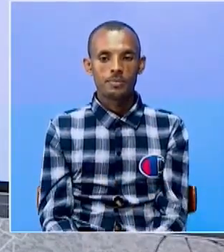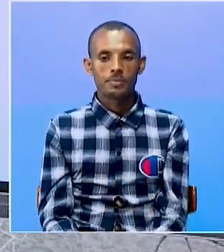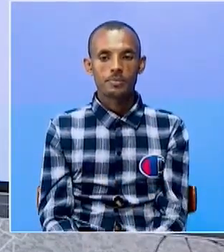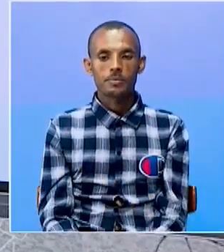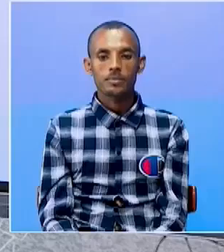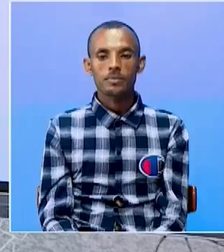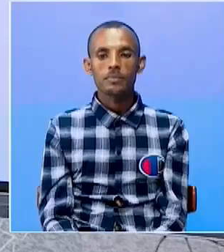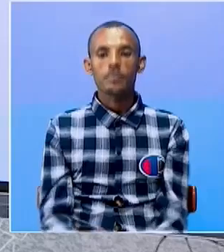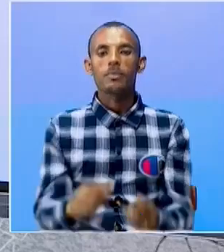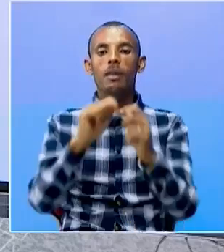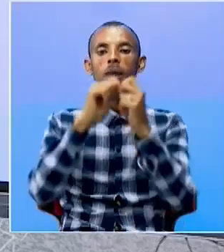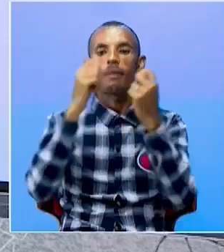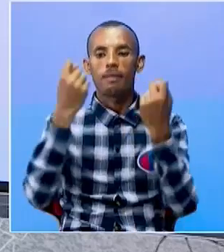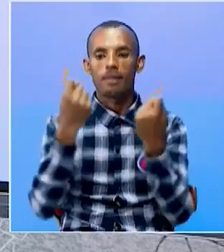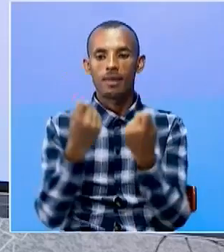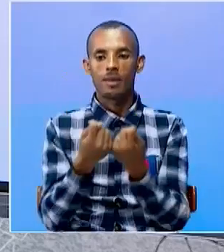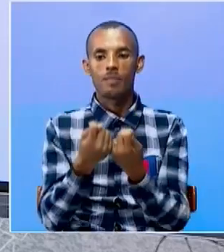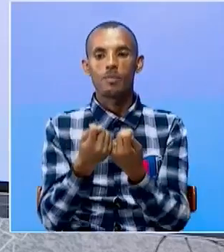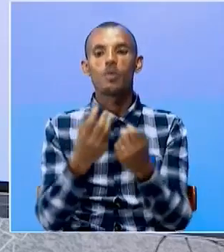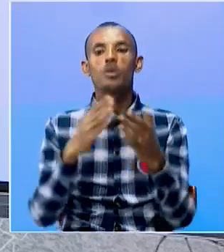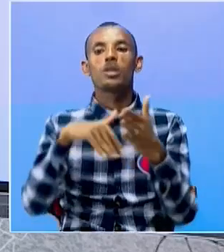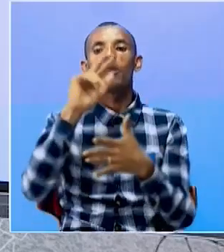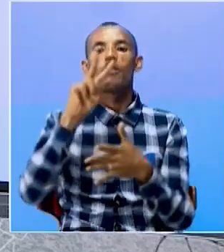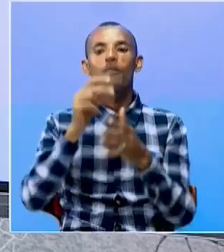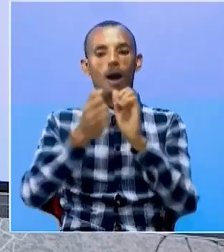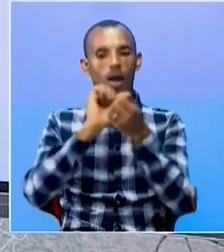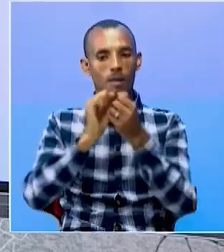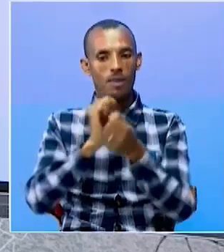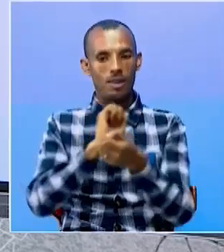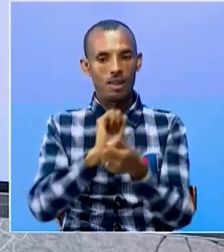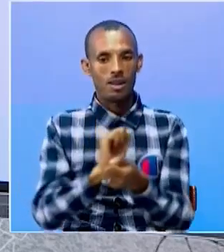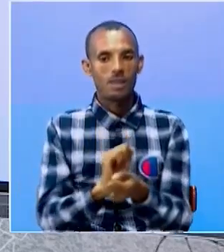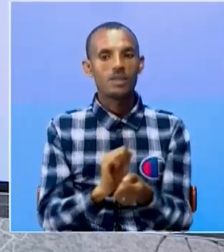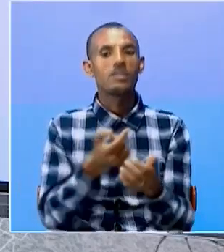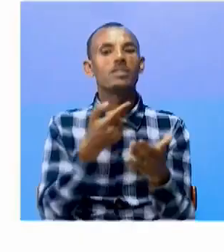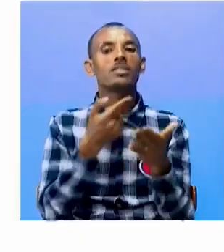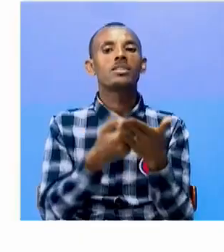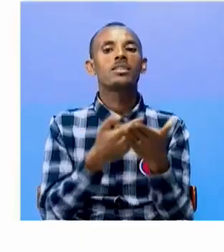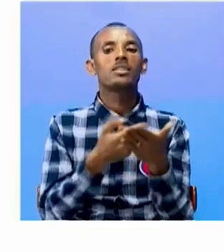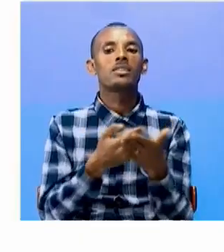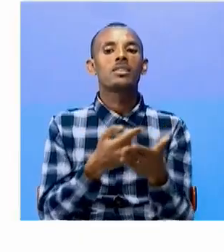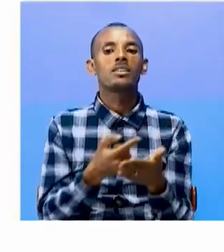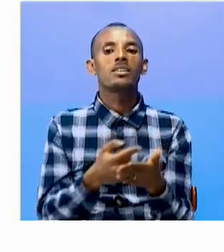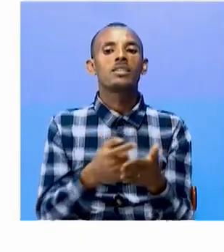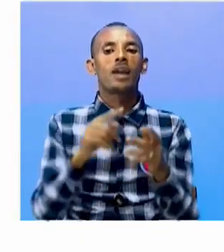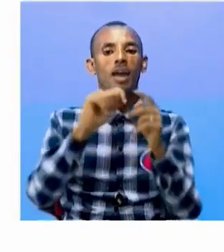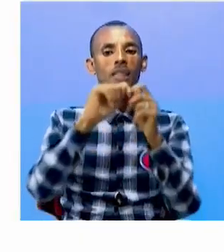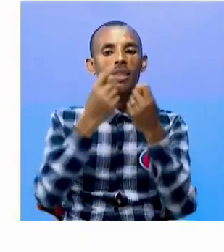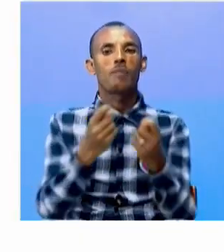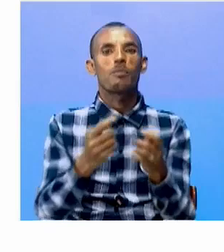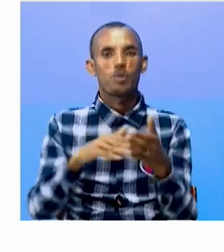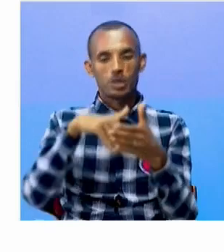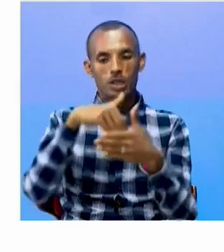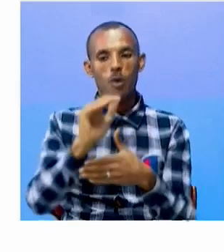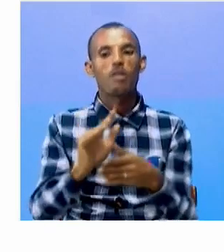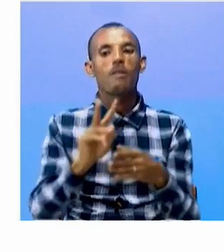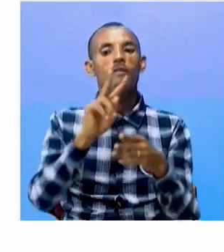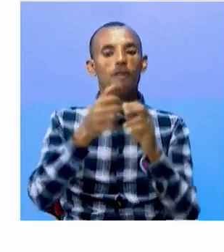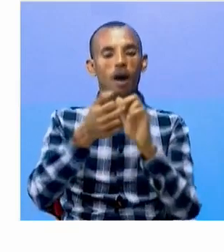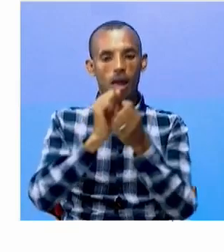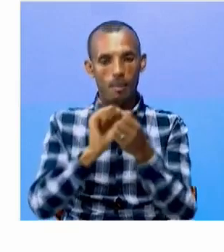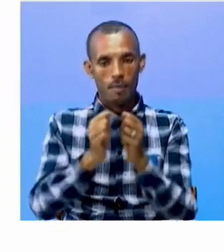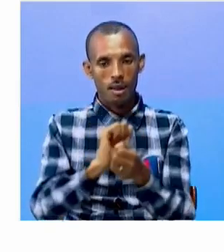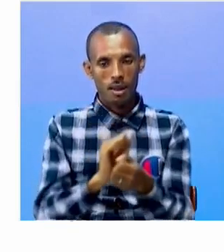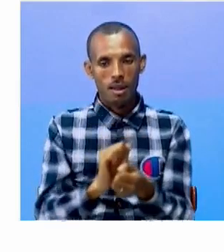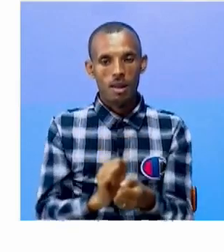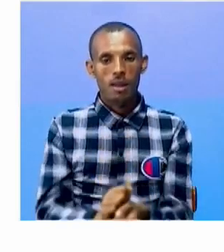a term without variable. This one. A term without variable. A